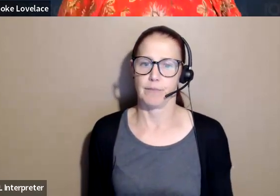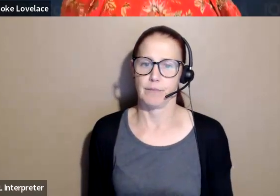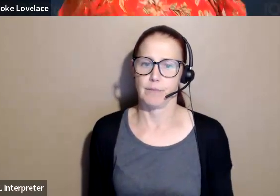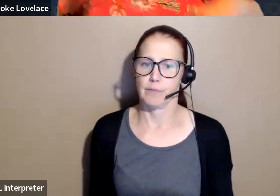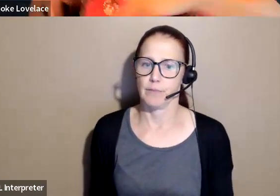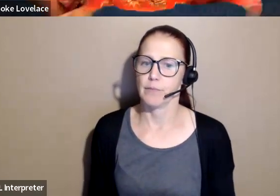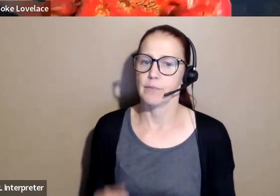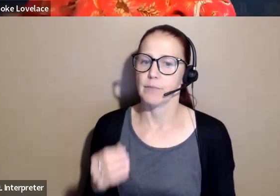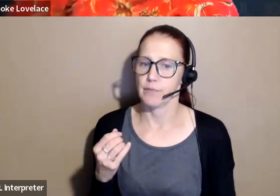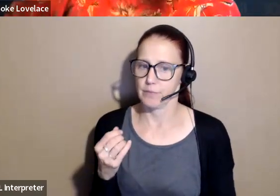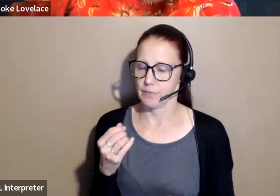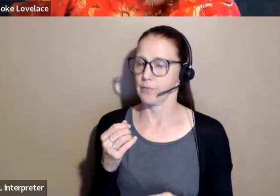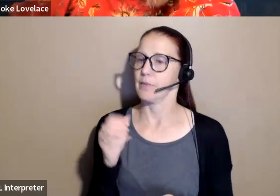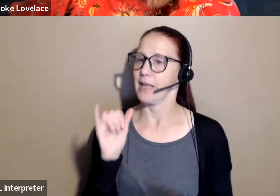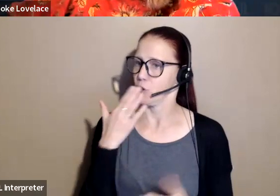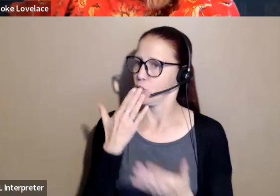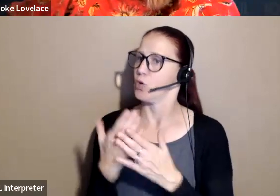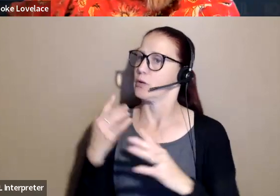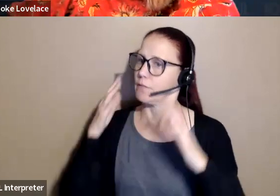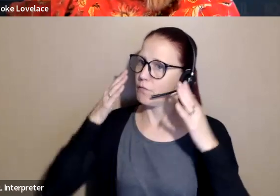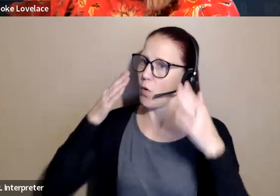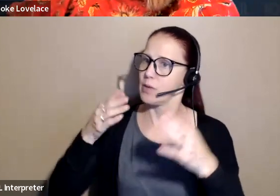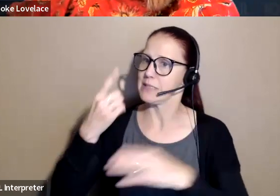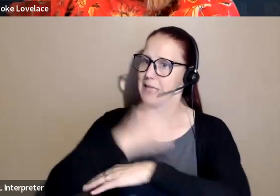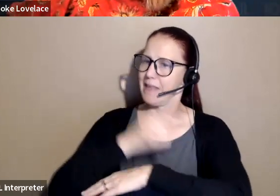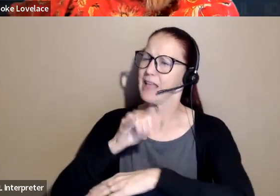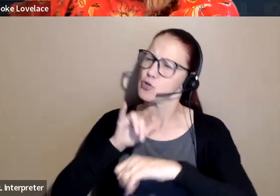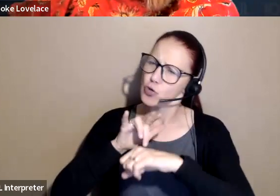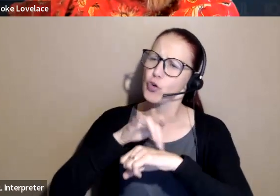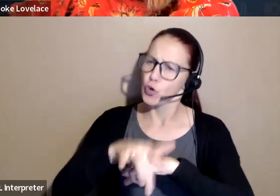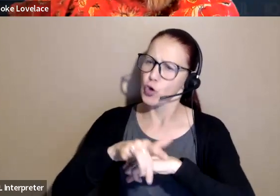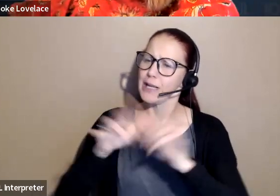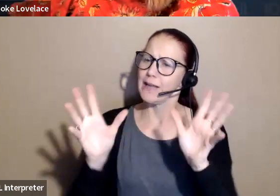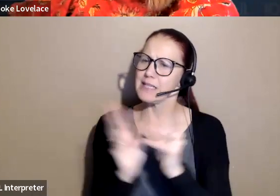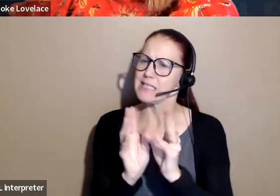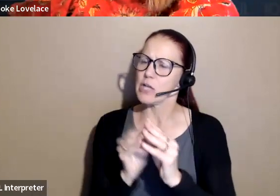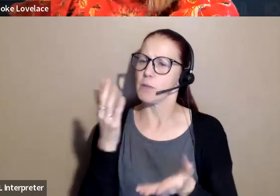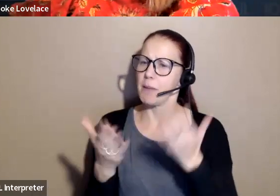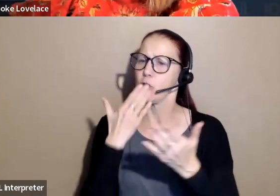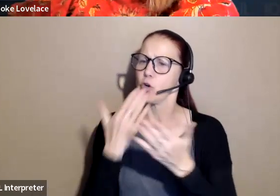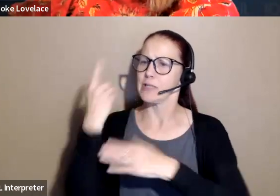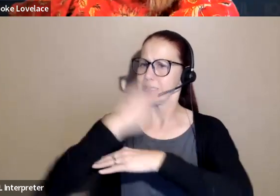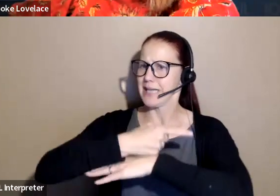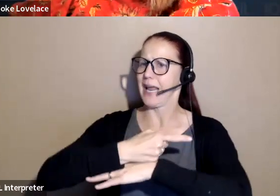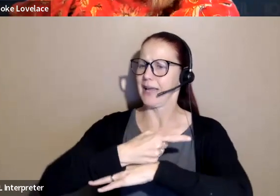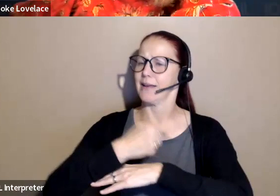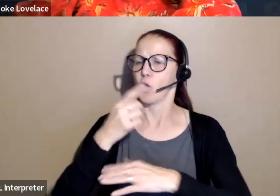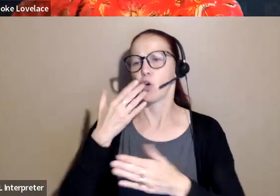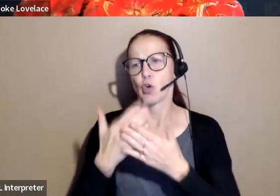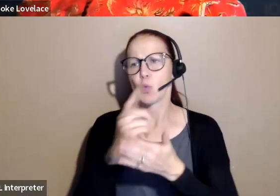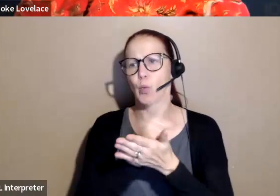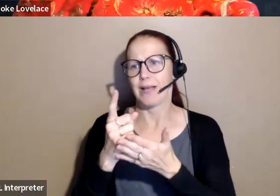that might be a good target date. That's early in this kind of in the session, but that might be a good date to target, or a good week to